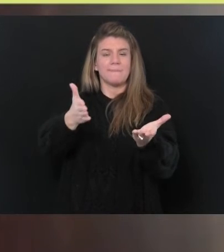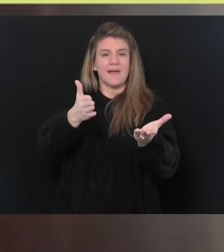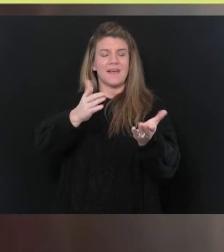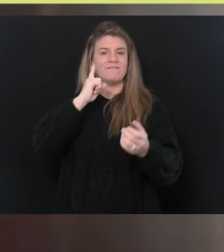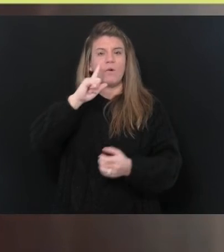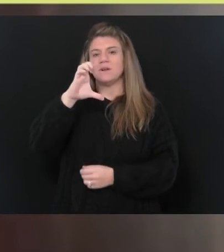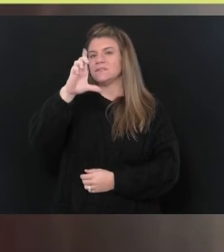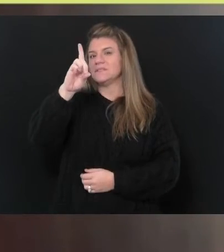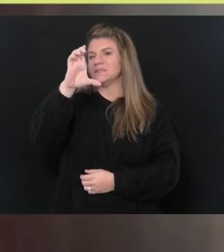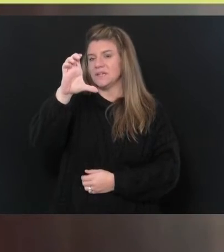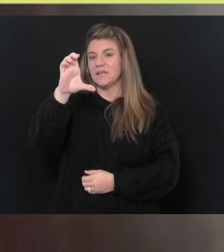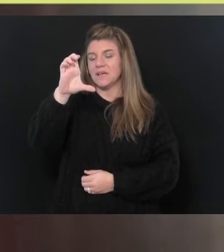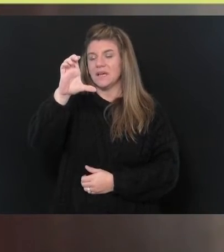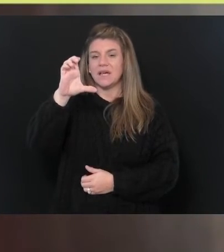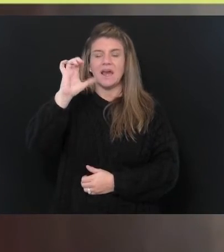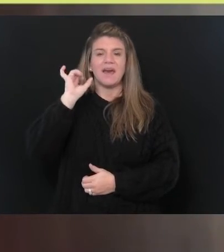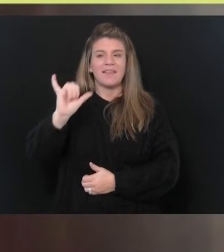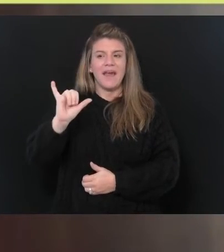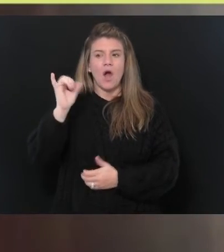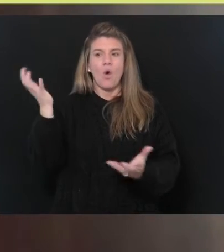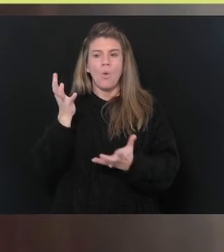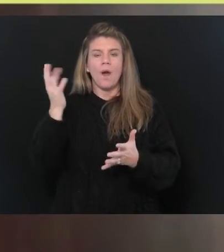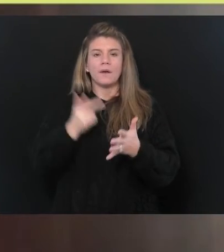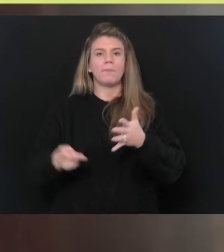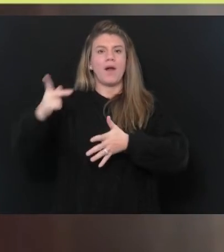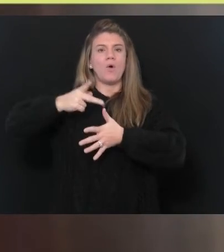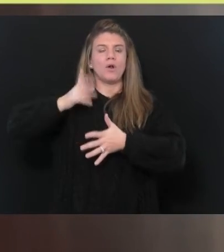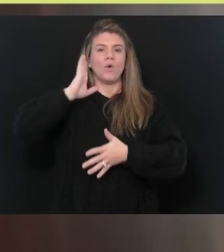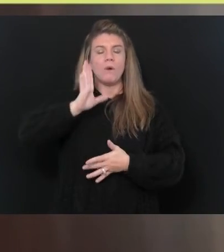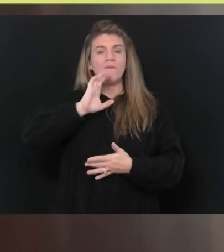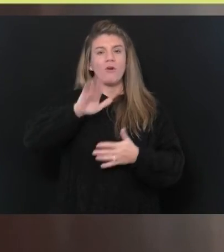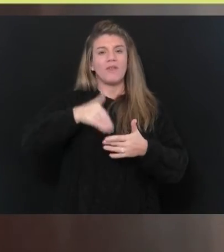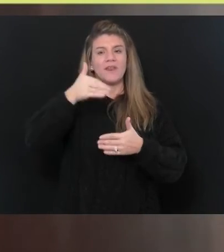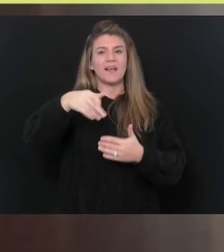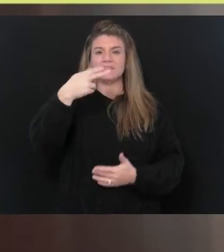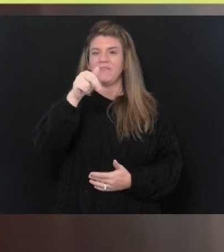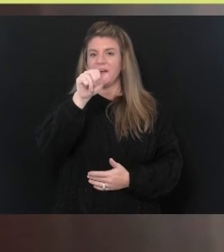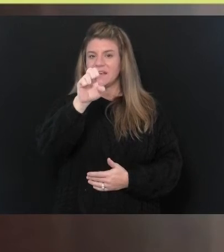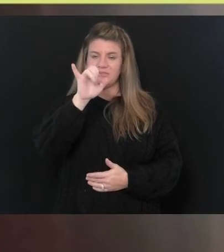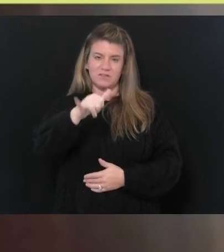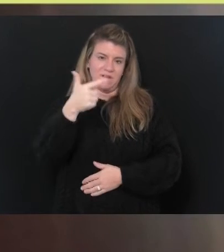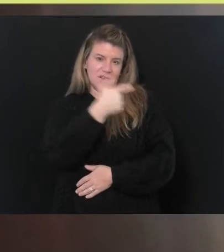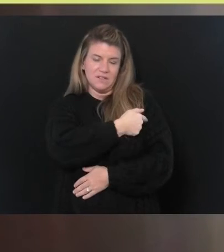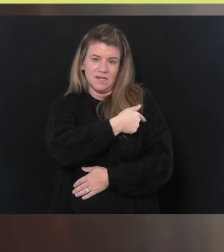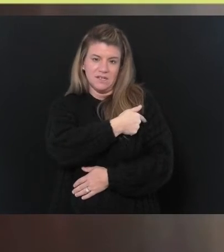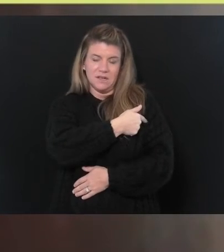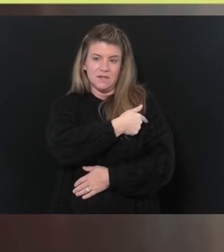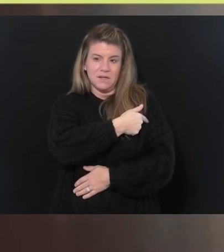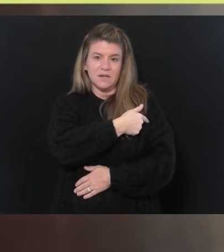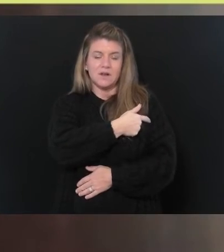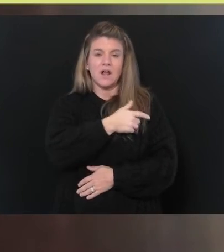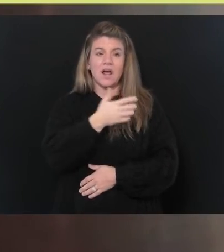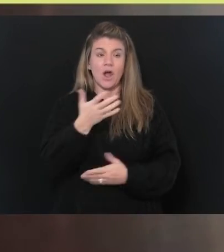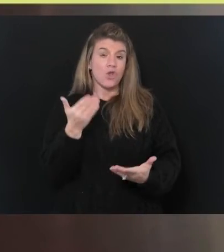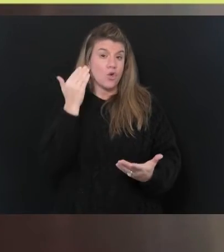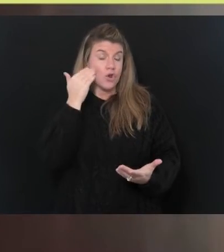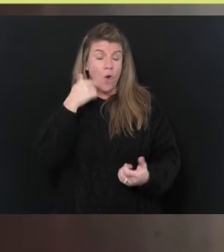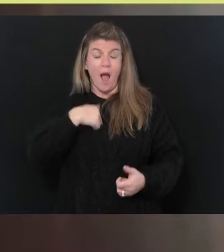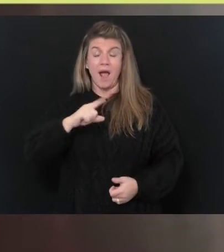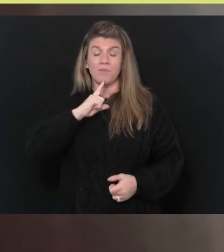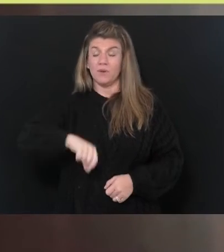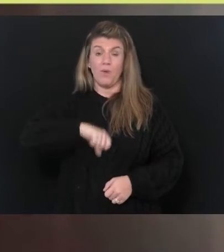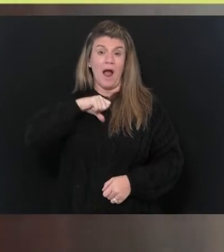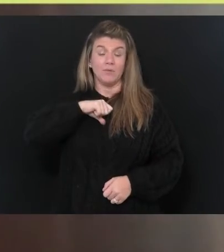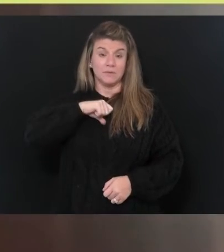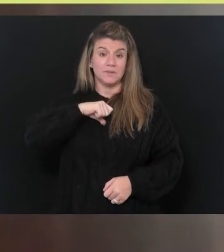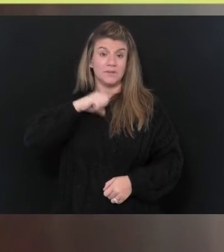for Disease Control what the priorities are for this next phase of vaccination. And, I'm very proud of the